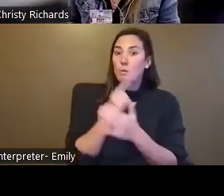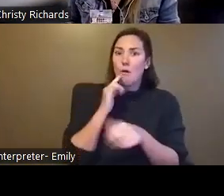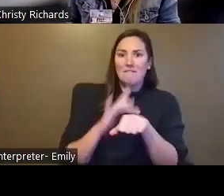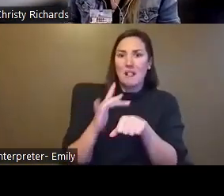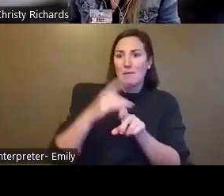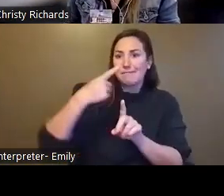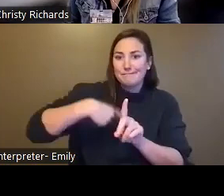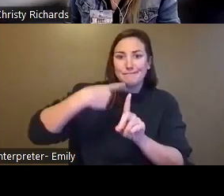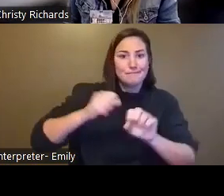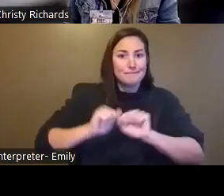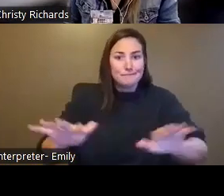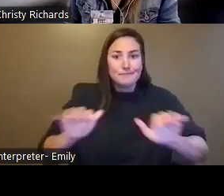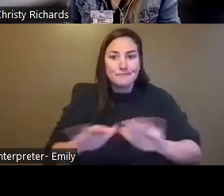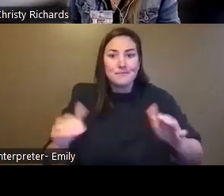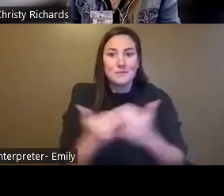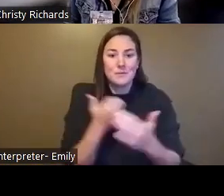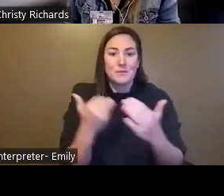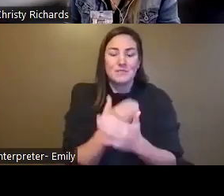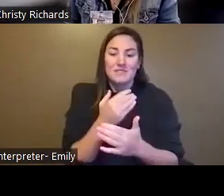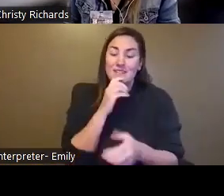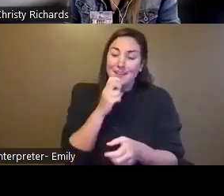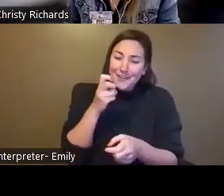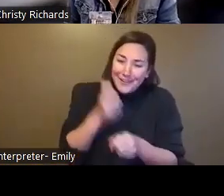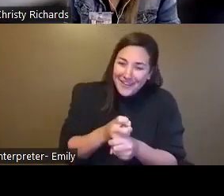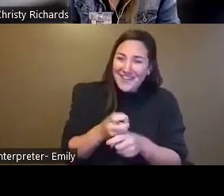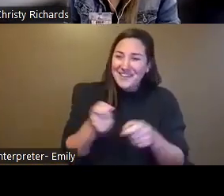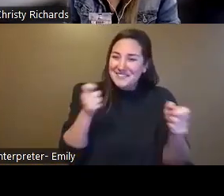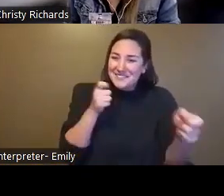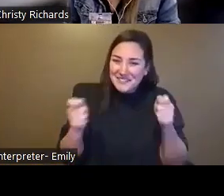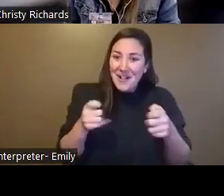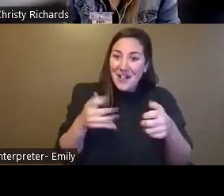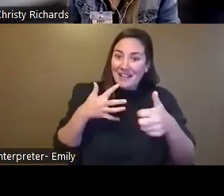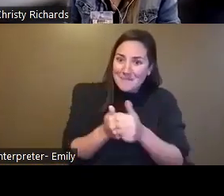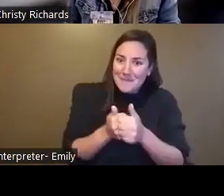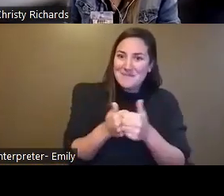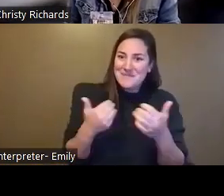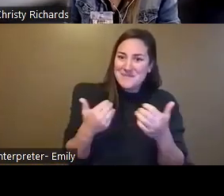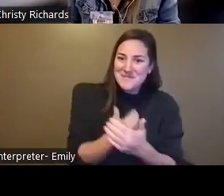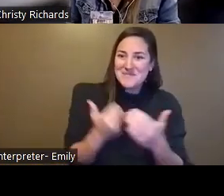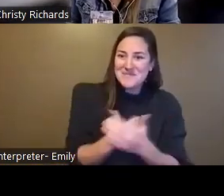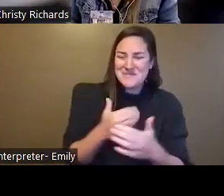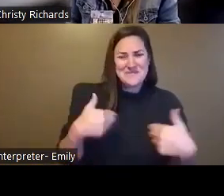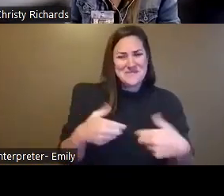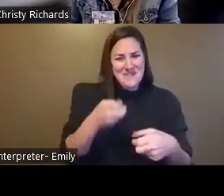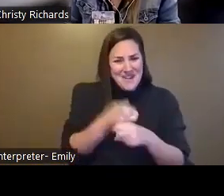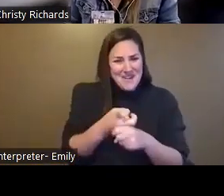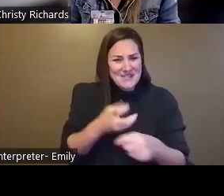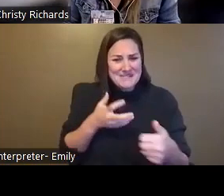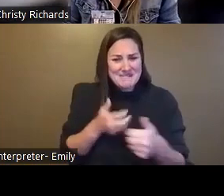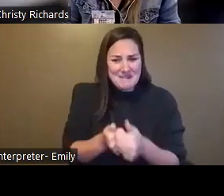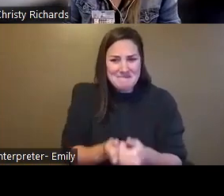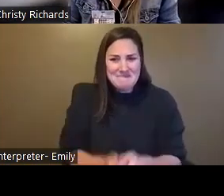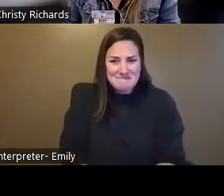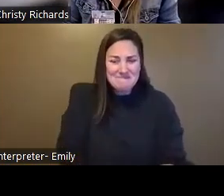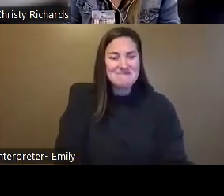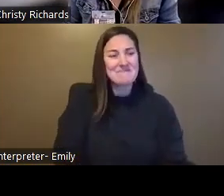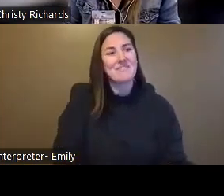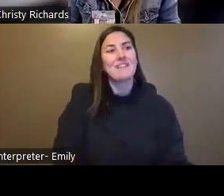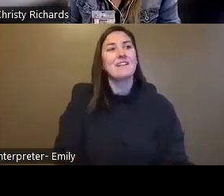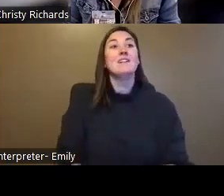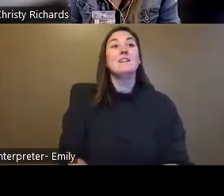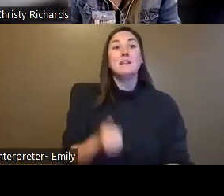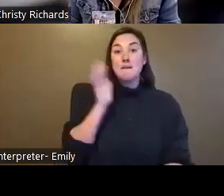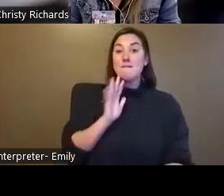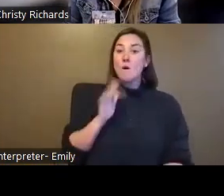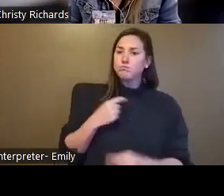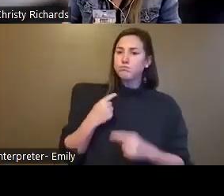It's extremely hard trying to keep up with the new technology for the vaping devices that are coming out. We started out with a